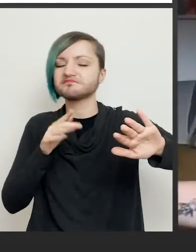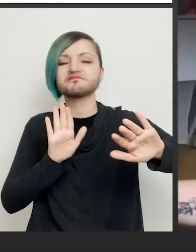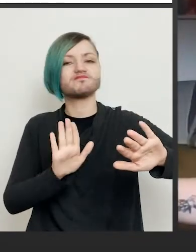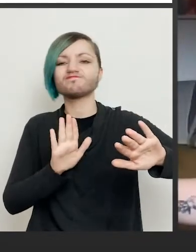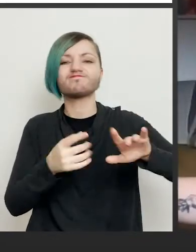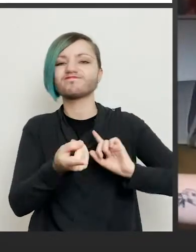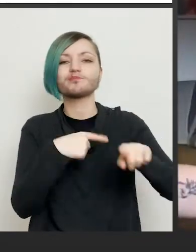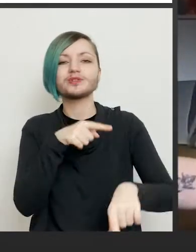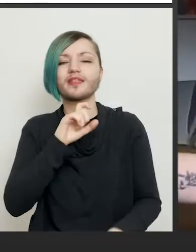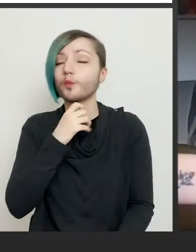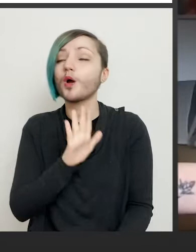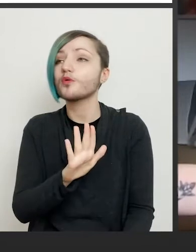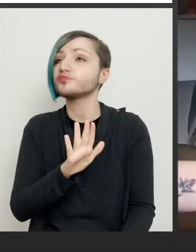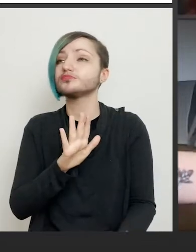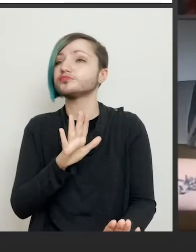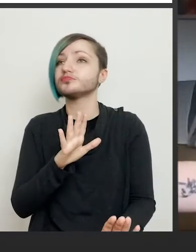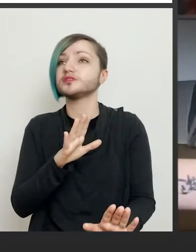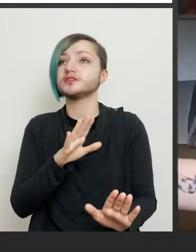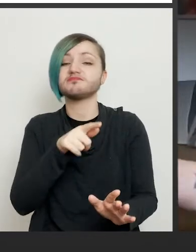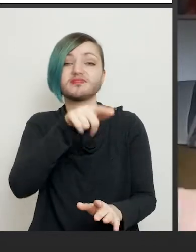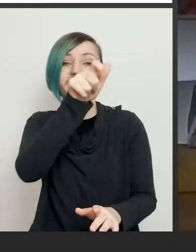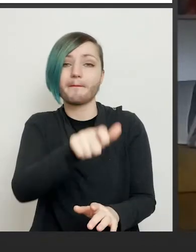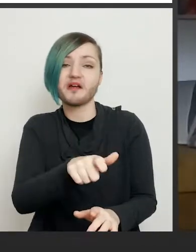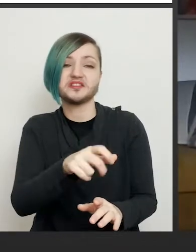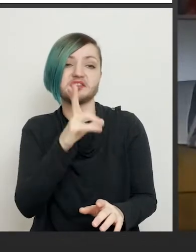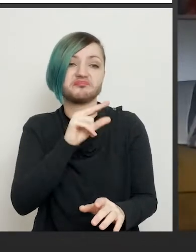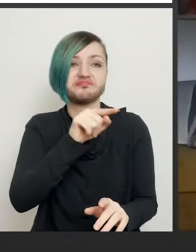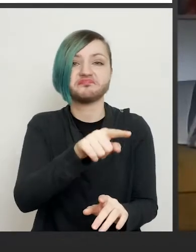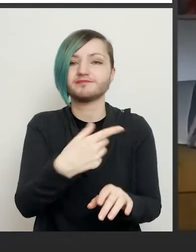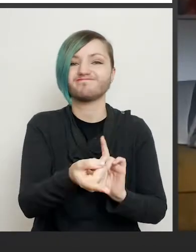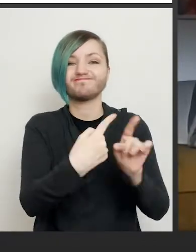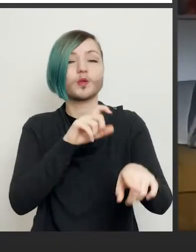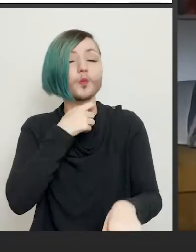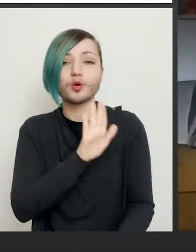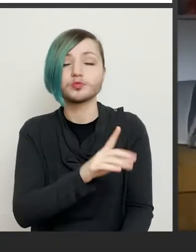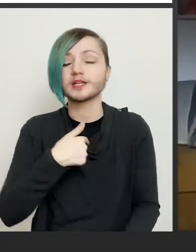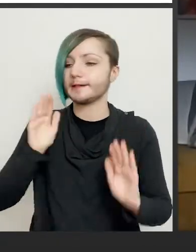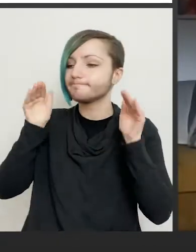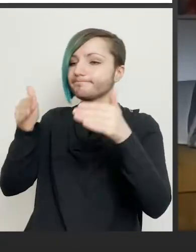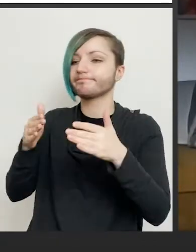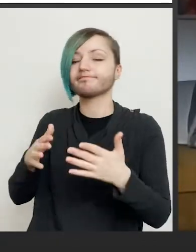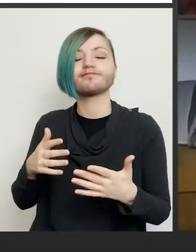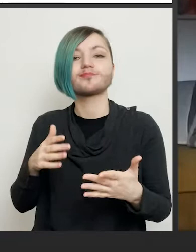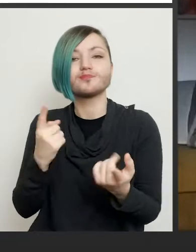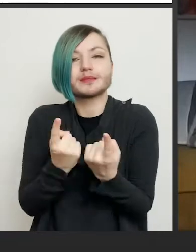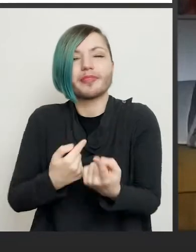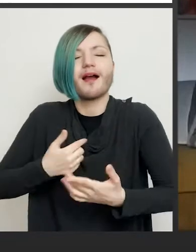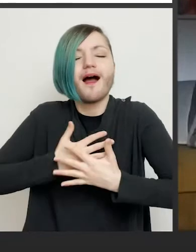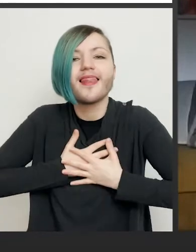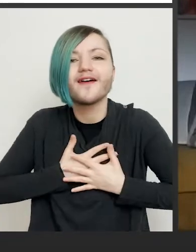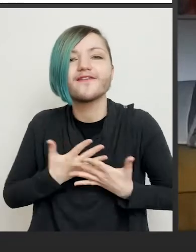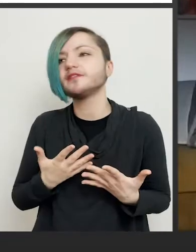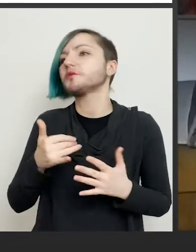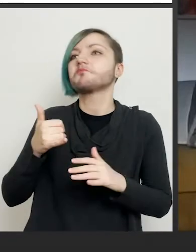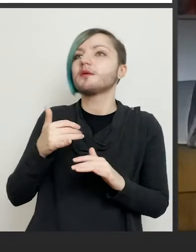respond to any of that, I'm not going to react to what this person's saying, I'm going to do something that I love and I'm going to enjoy it, whether that's hanging